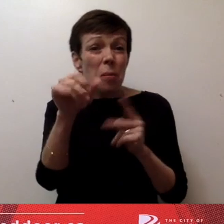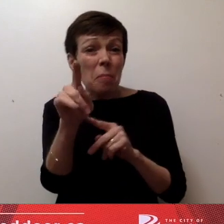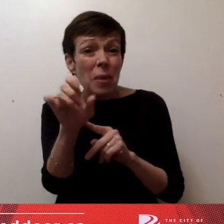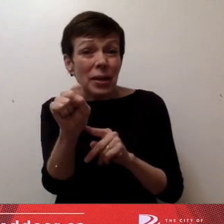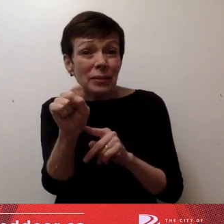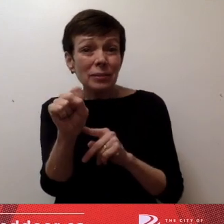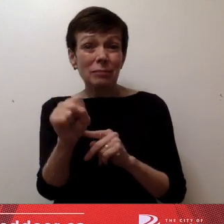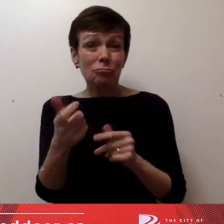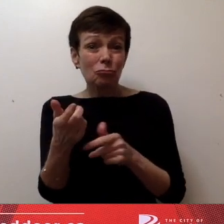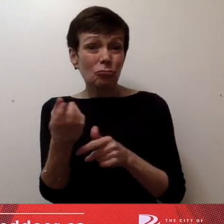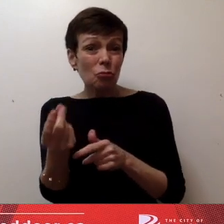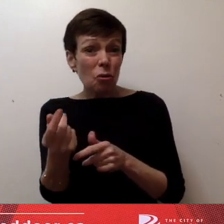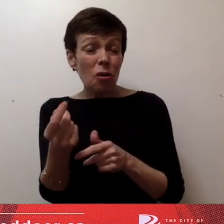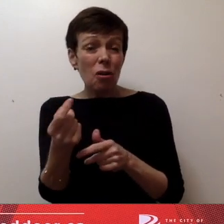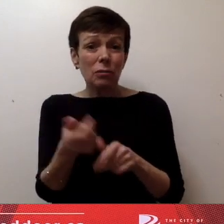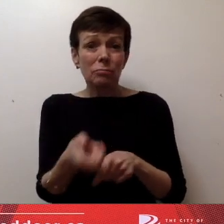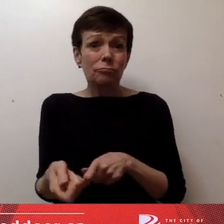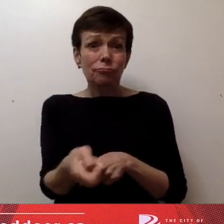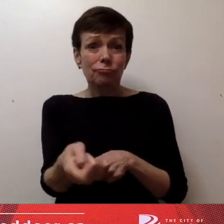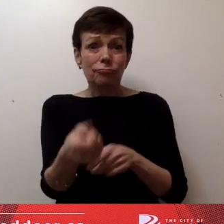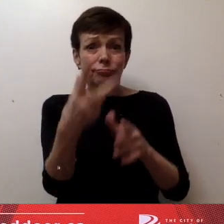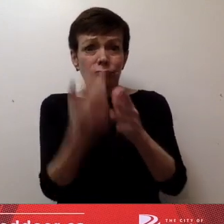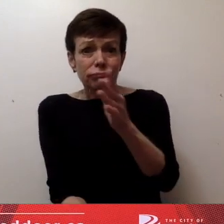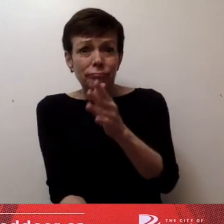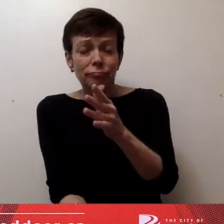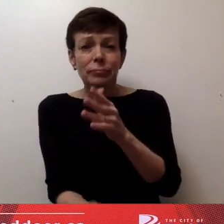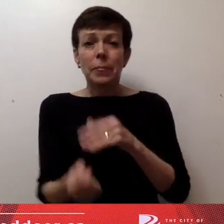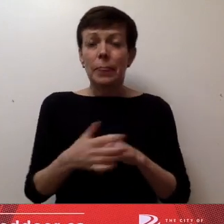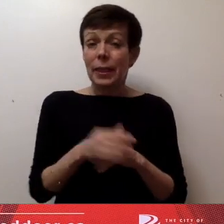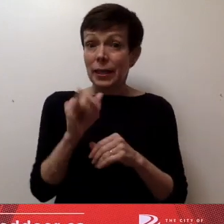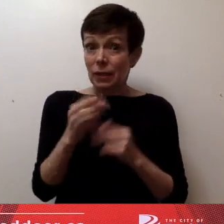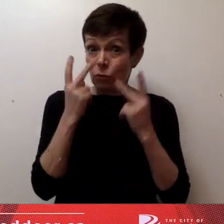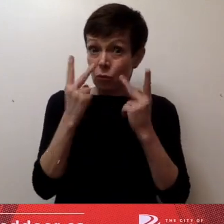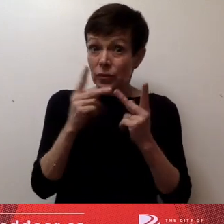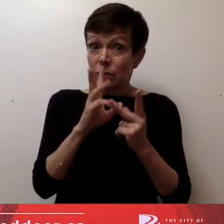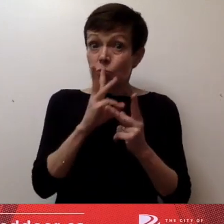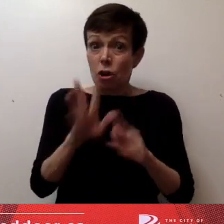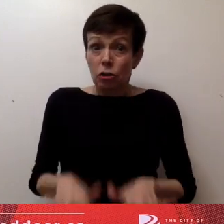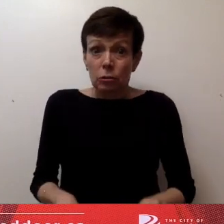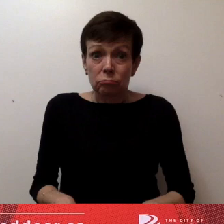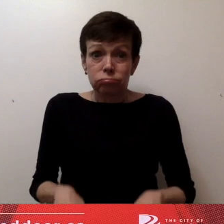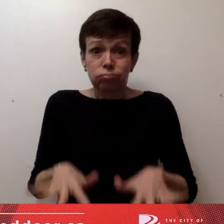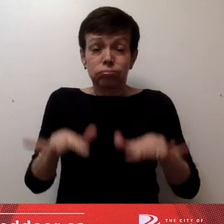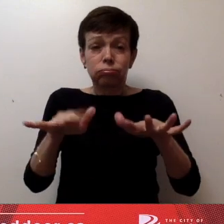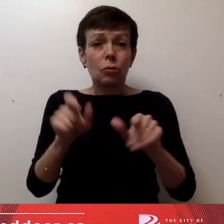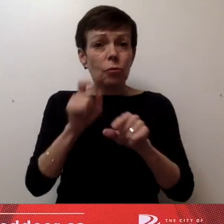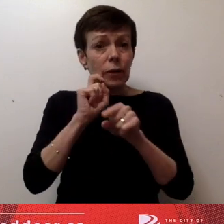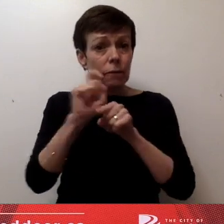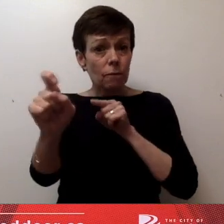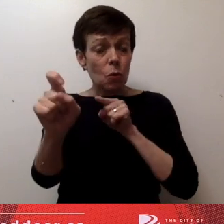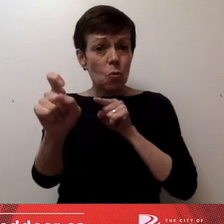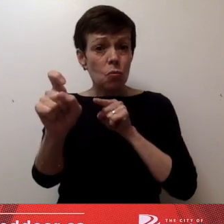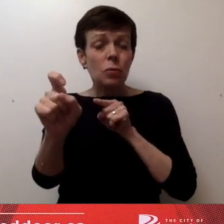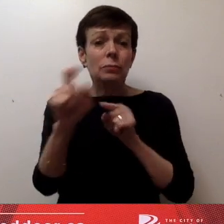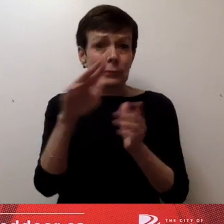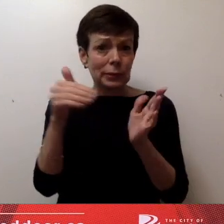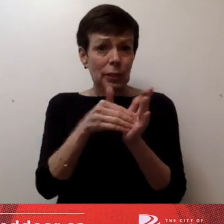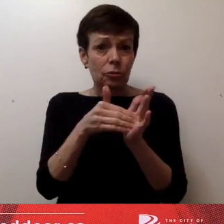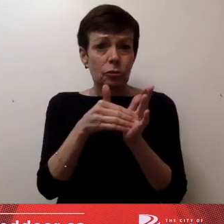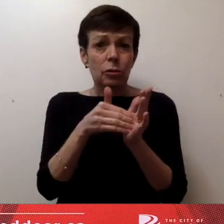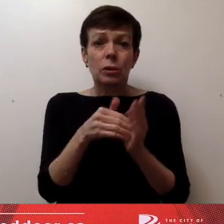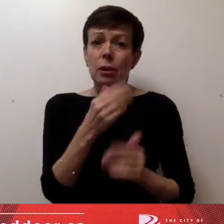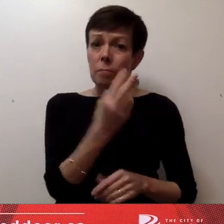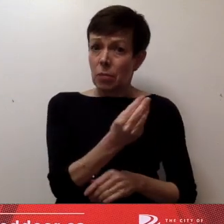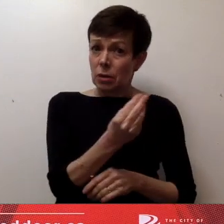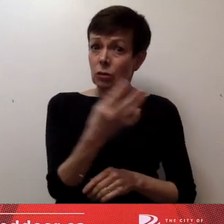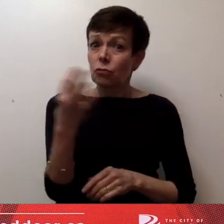falling through the ice. If you see flooding, you can report it to our call center. It's in operation from 8 a.m. to 4:30